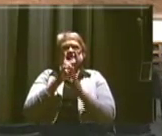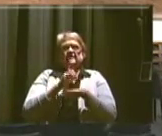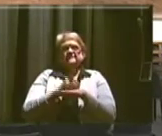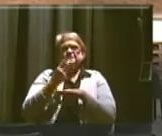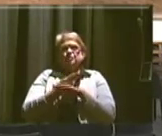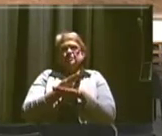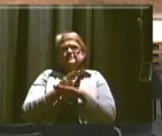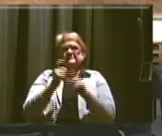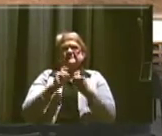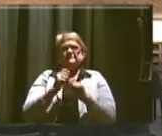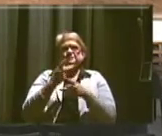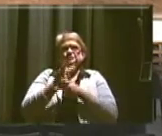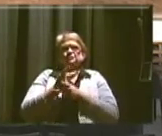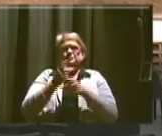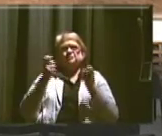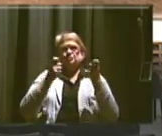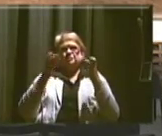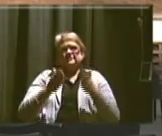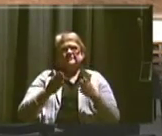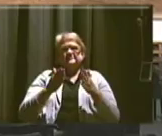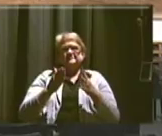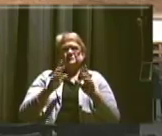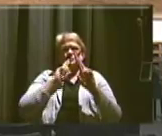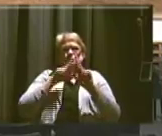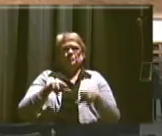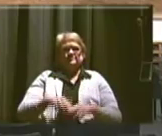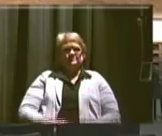us the superintendent's report.